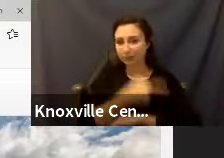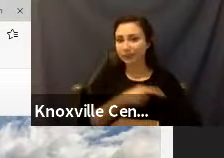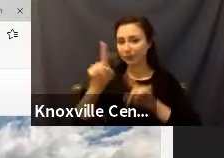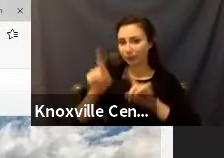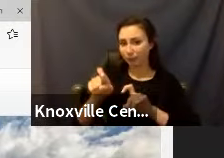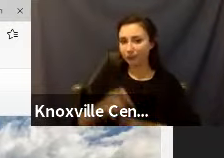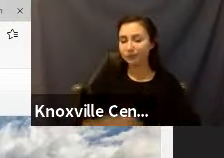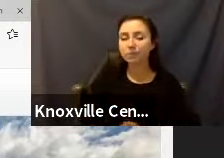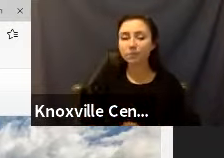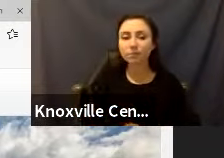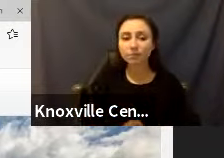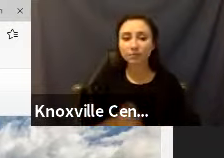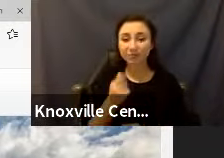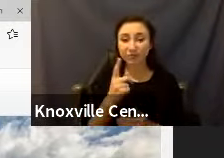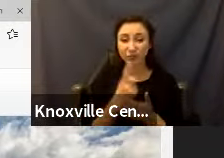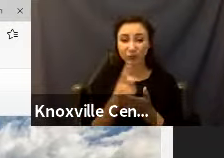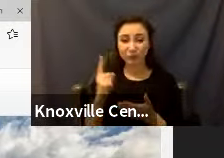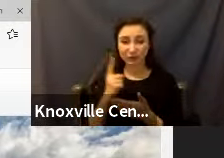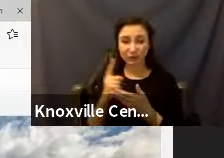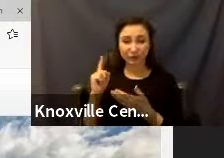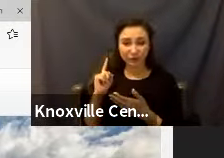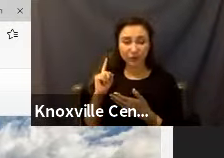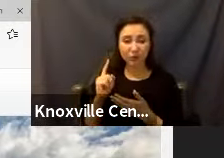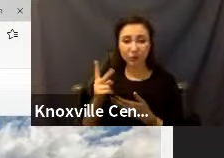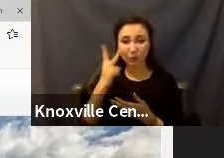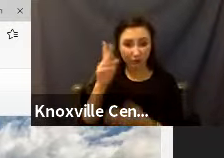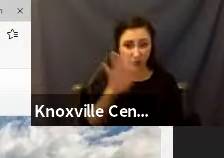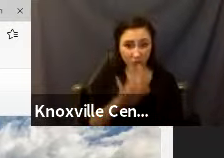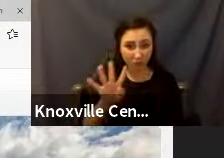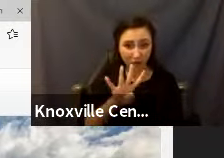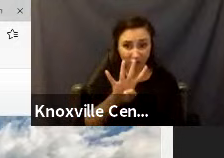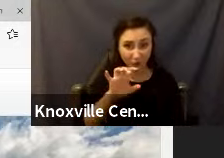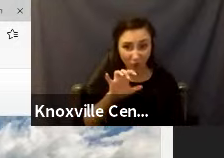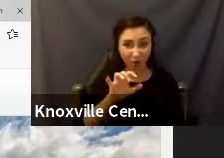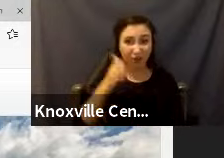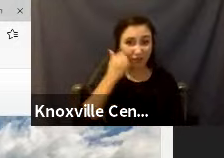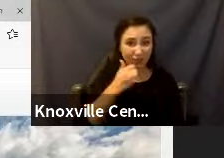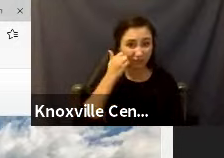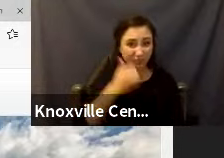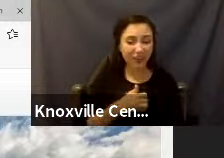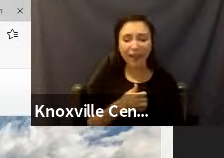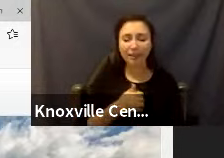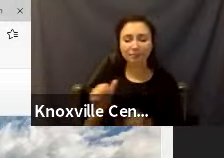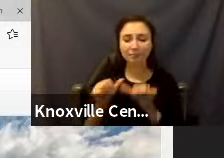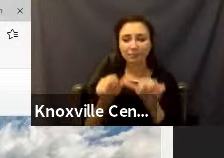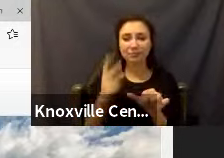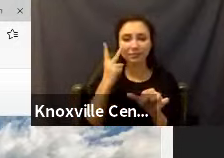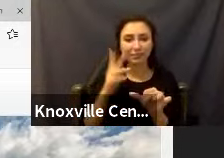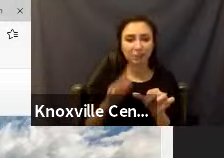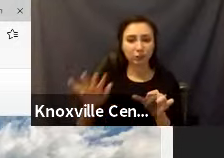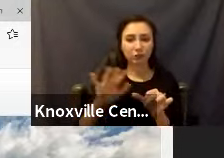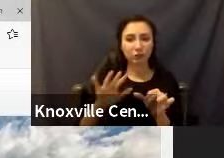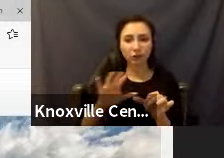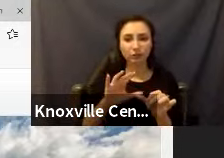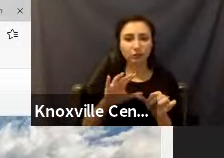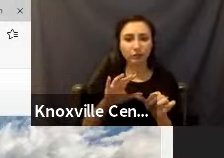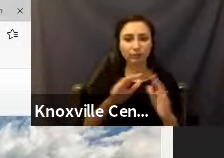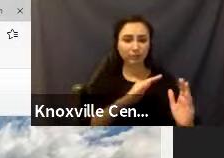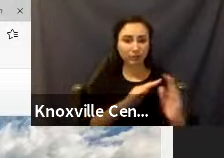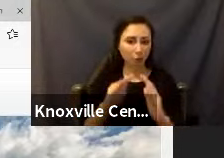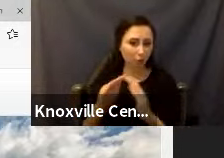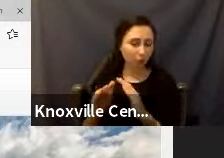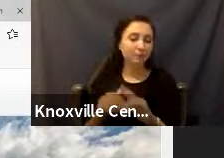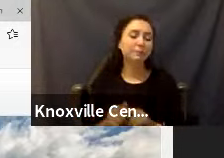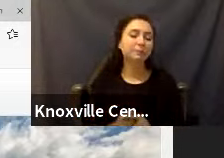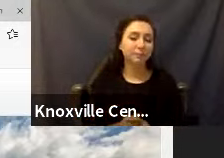testing. A few weeks ago, we were seeing more than 400 a day. This is consistent with what we've seen across the community. We are hopeful